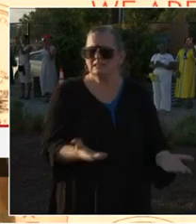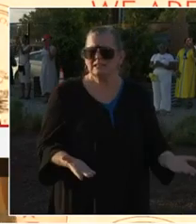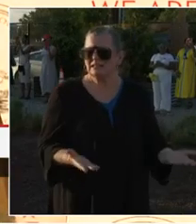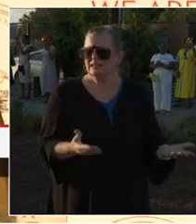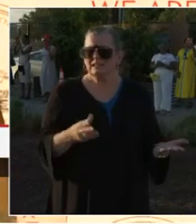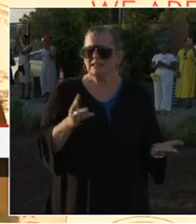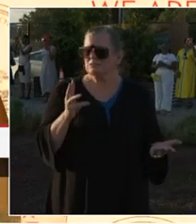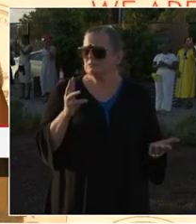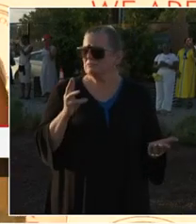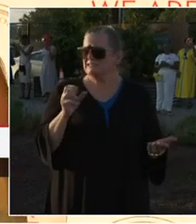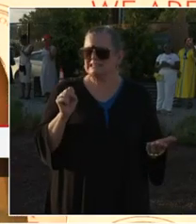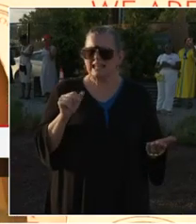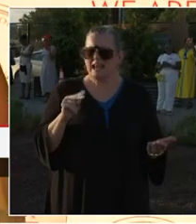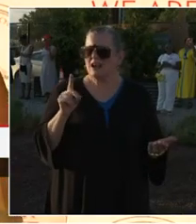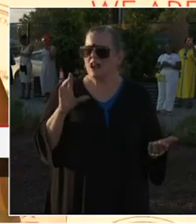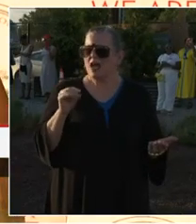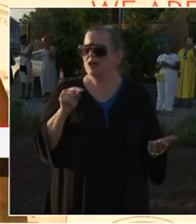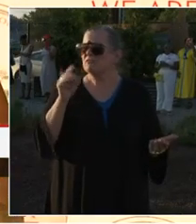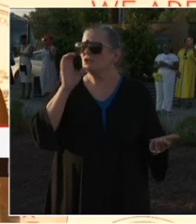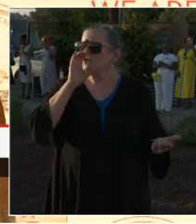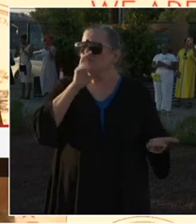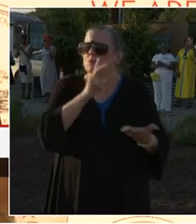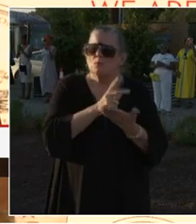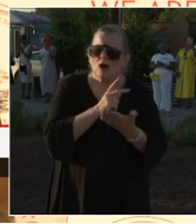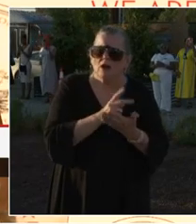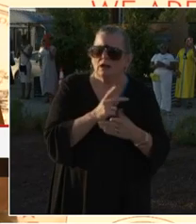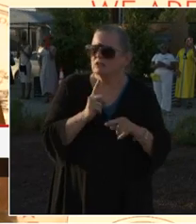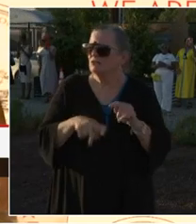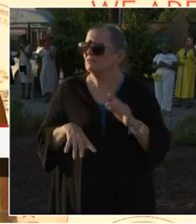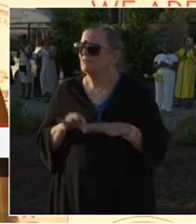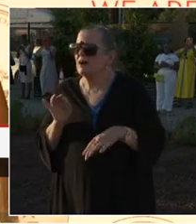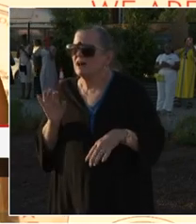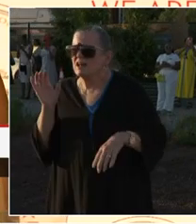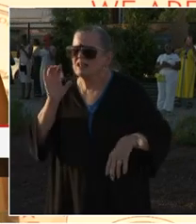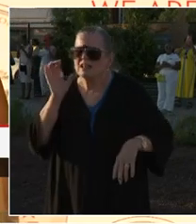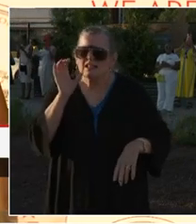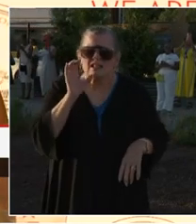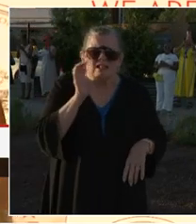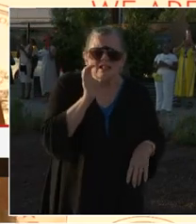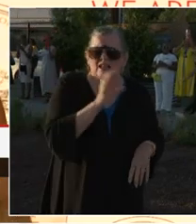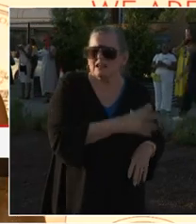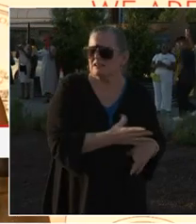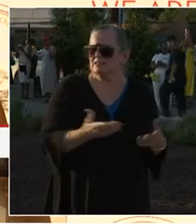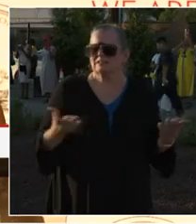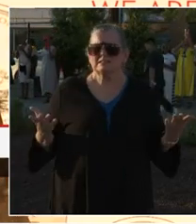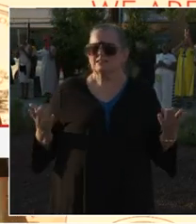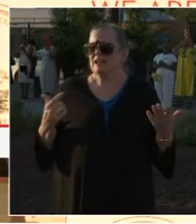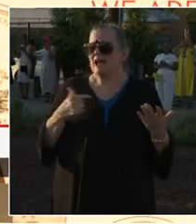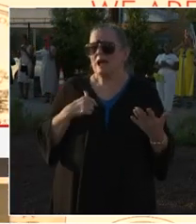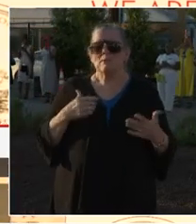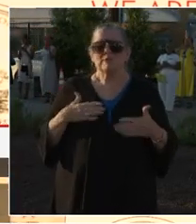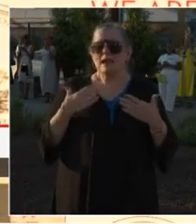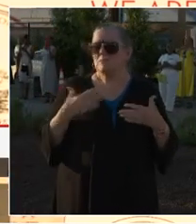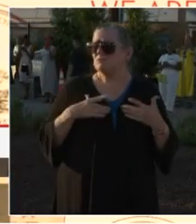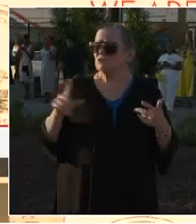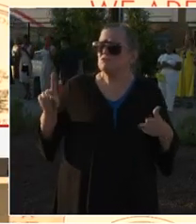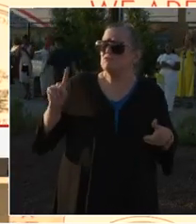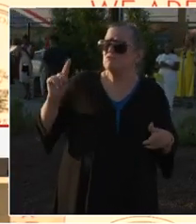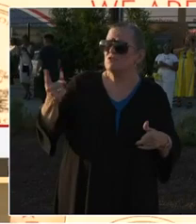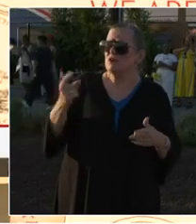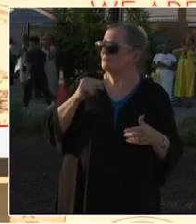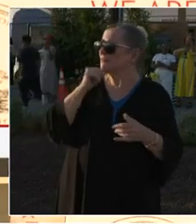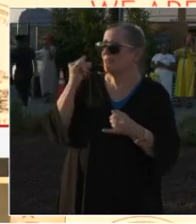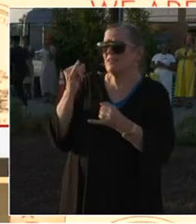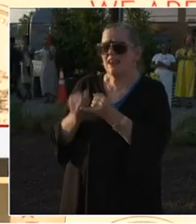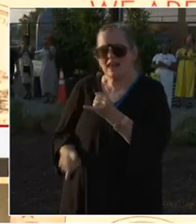find a place to park. And so I'm glad that you are among the first. You won't be the last. But